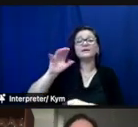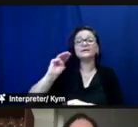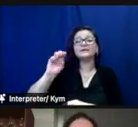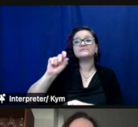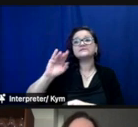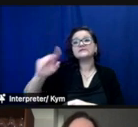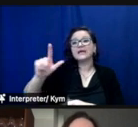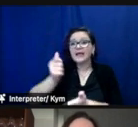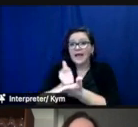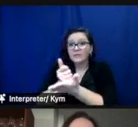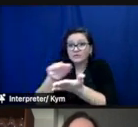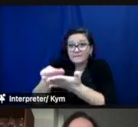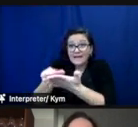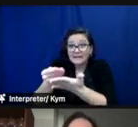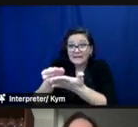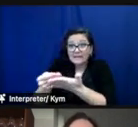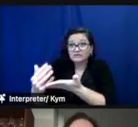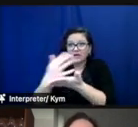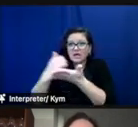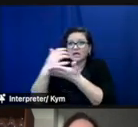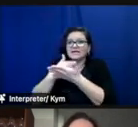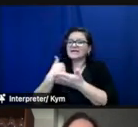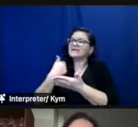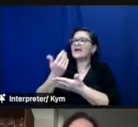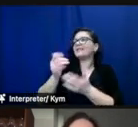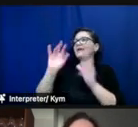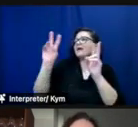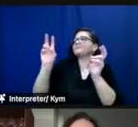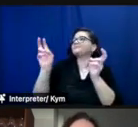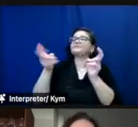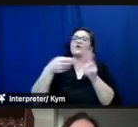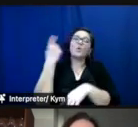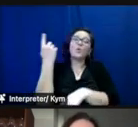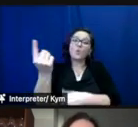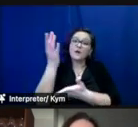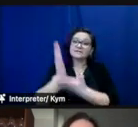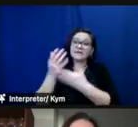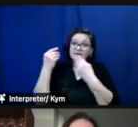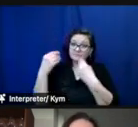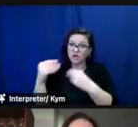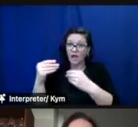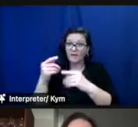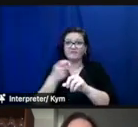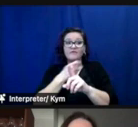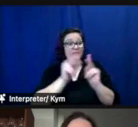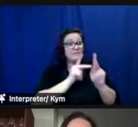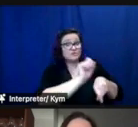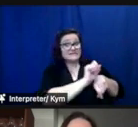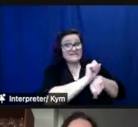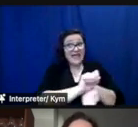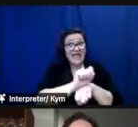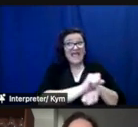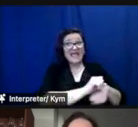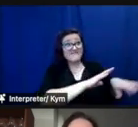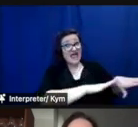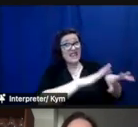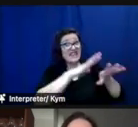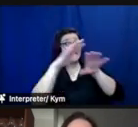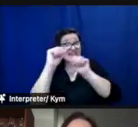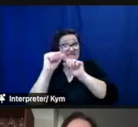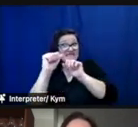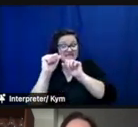like a one-stop shop for people coming out of slavery. He would provide all this stuff and then send them